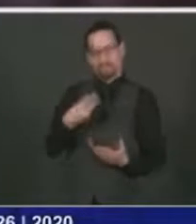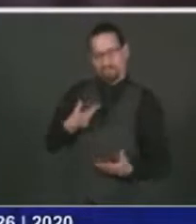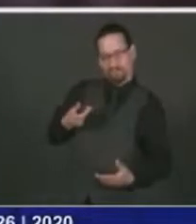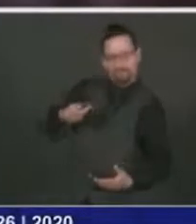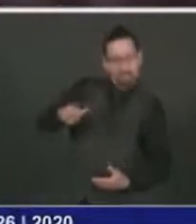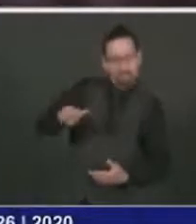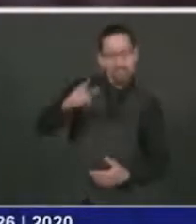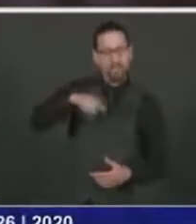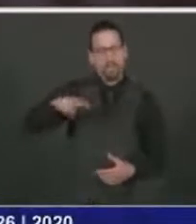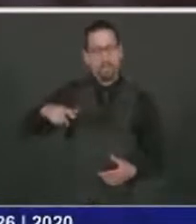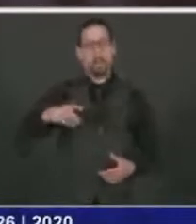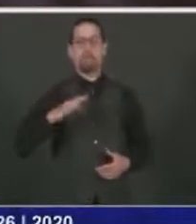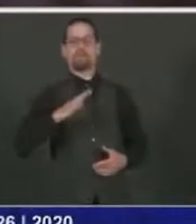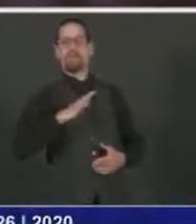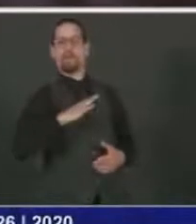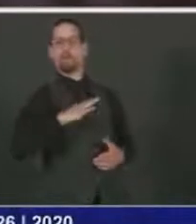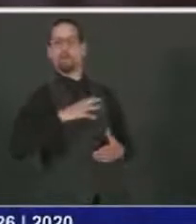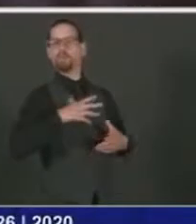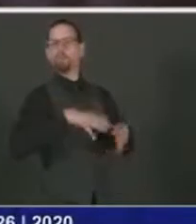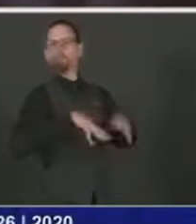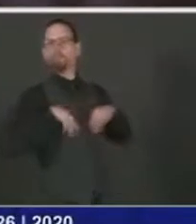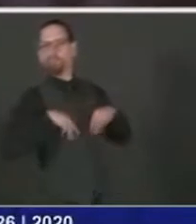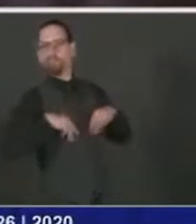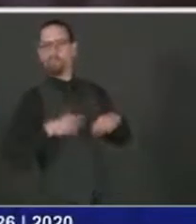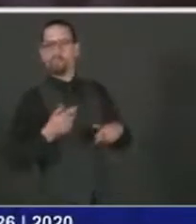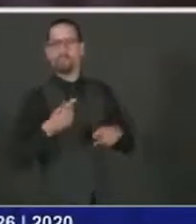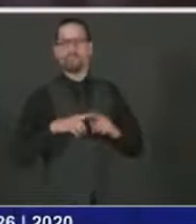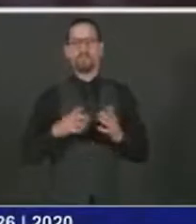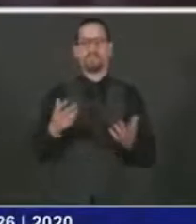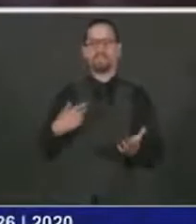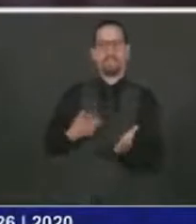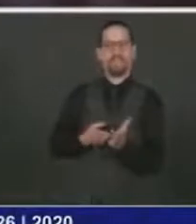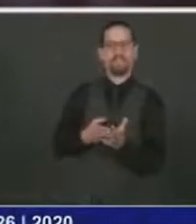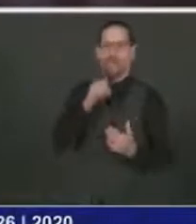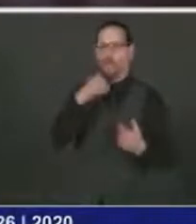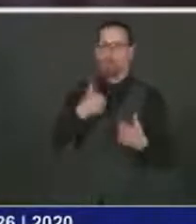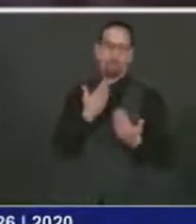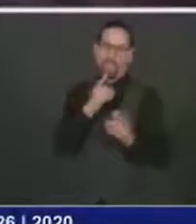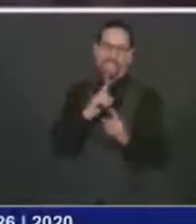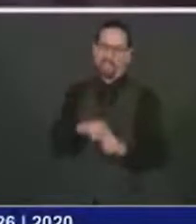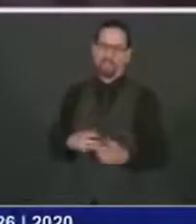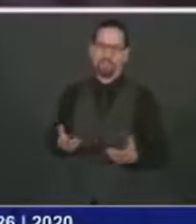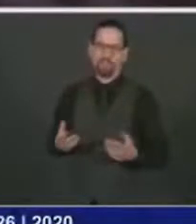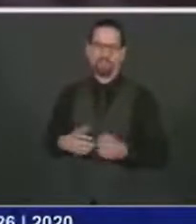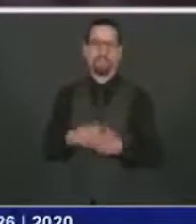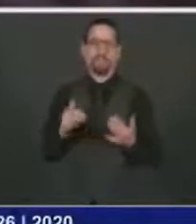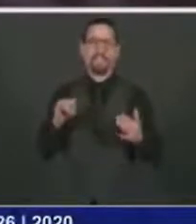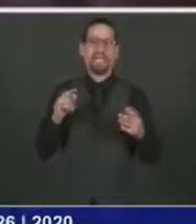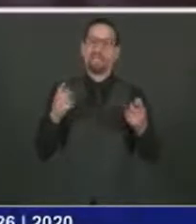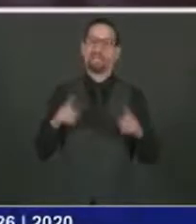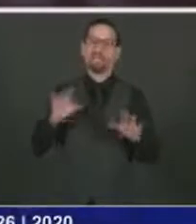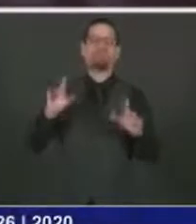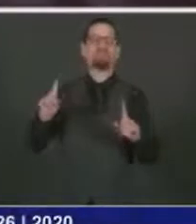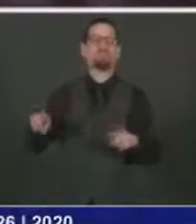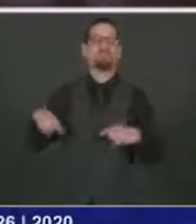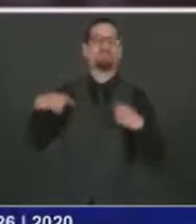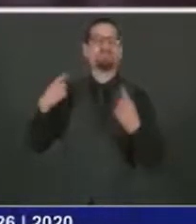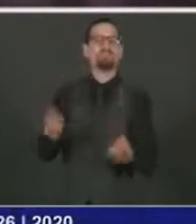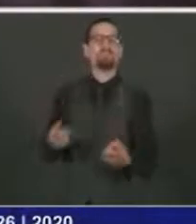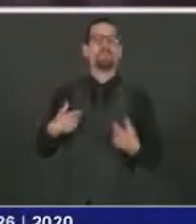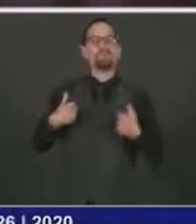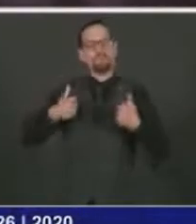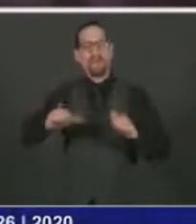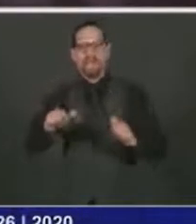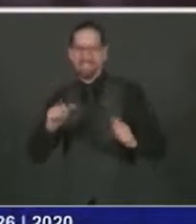differently. Sometimes I think, I don't know. I don't have a good answer. It's the way it is. It's the way it's always been. And we're trying to give people an